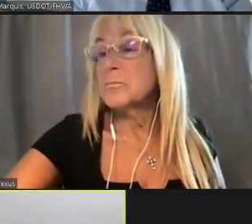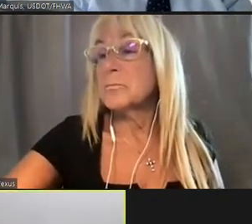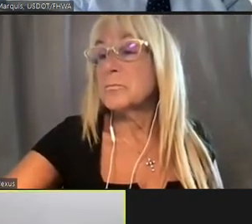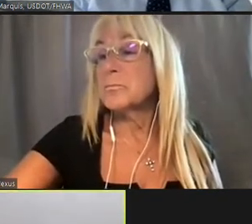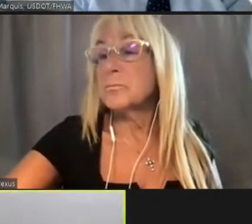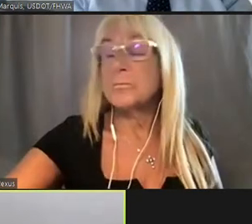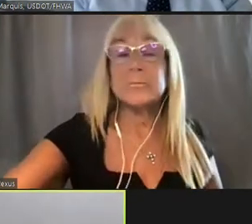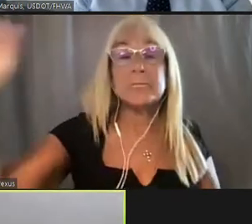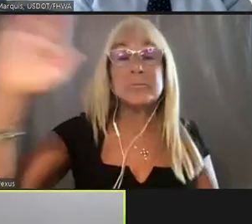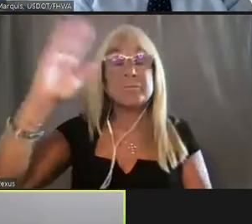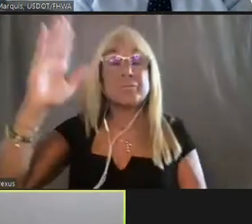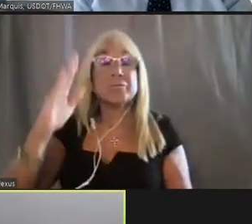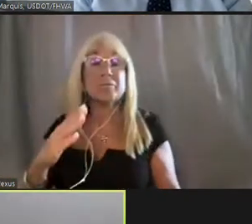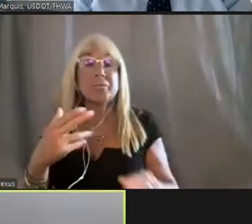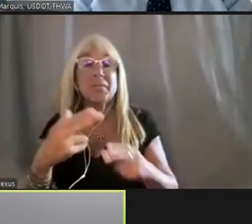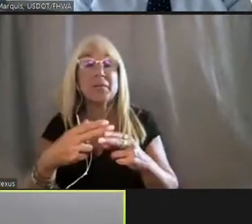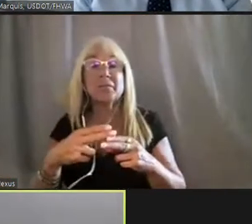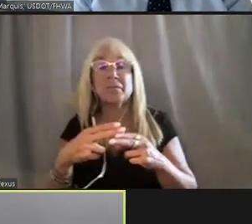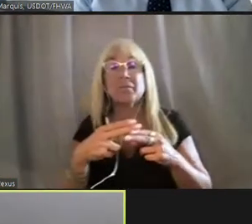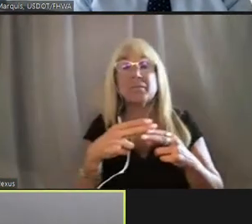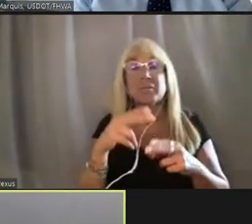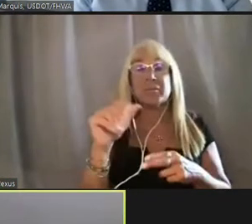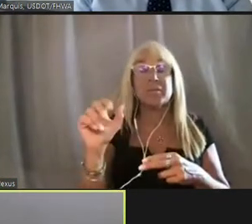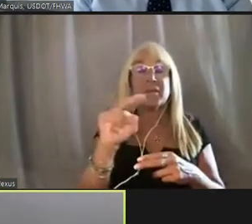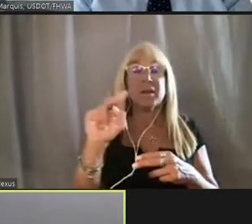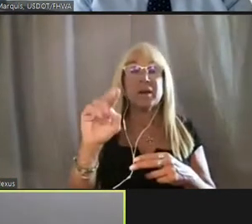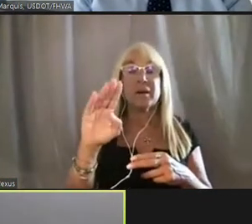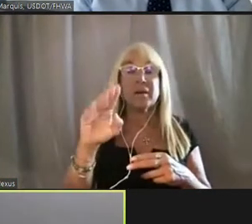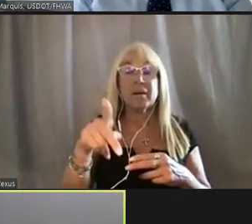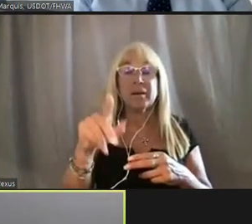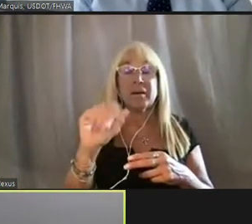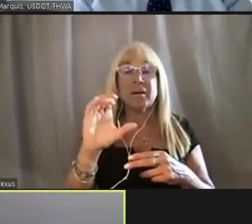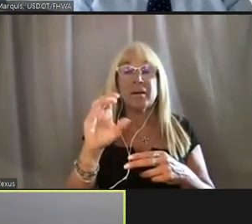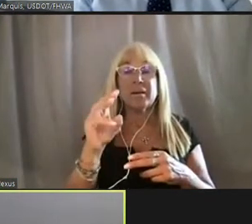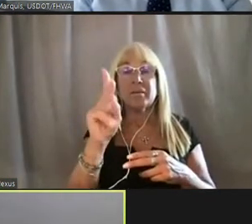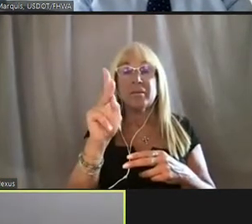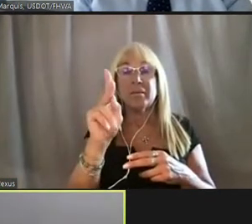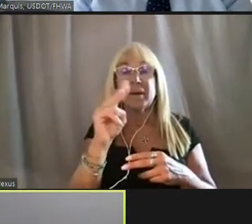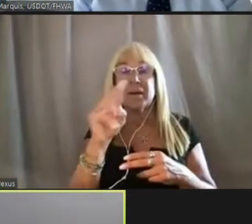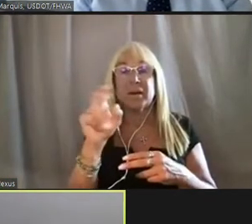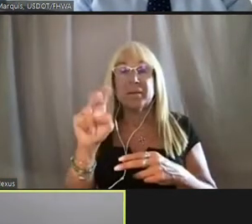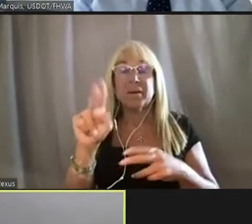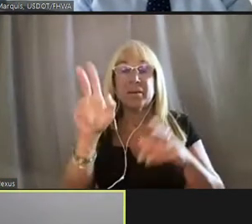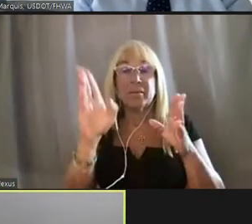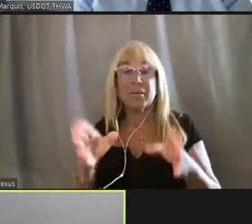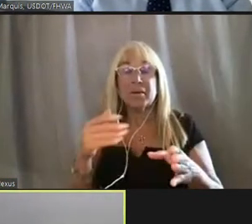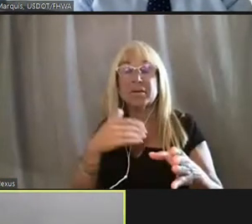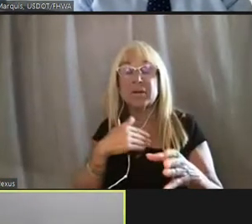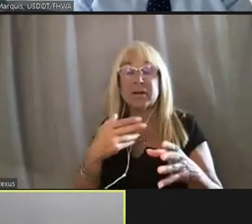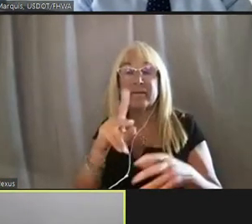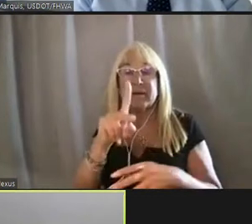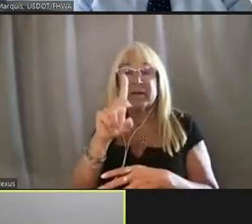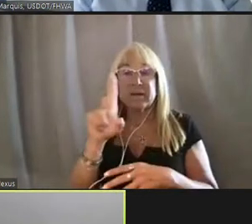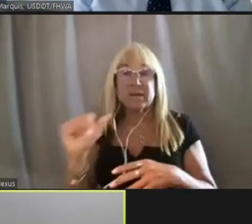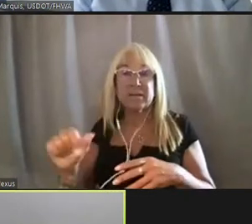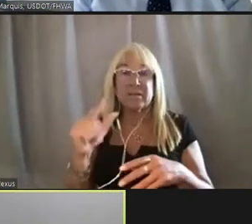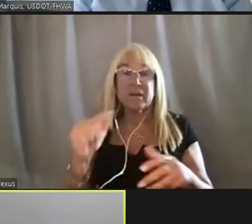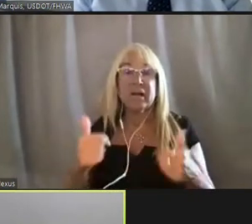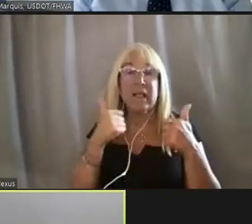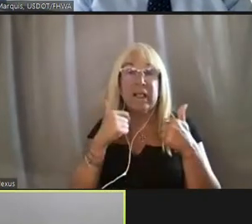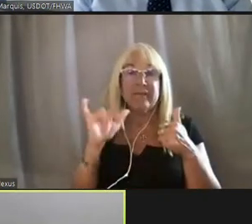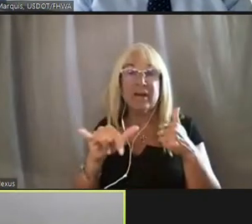hi everyone my name is Anna packman and I'm here on my personal capacity as a personal for disability who has lived in the congestion zone for the past 24